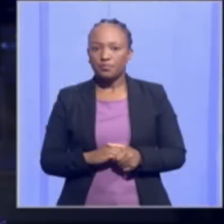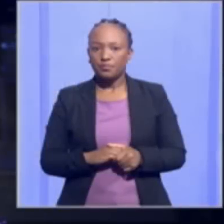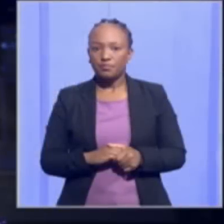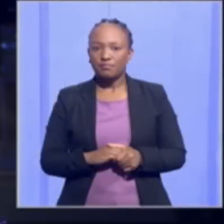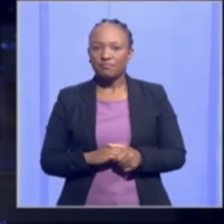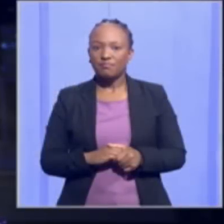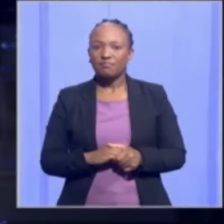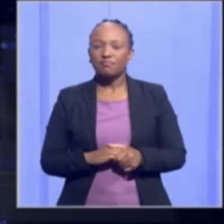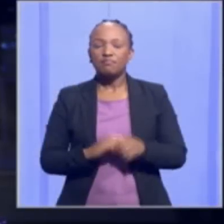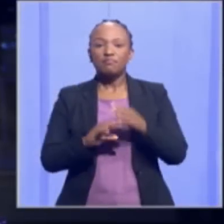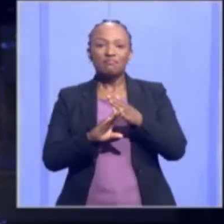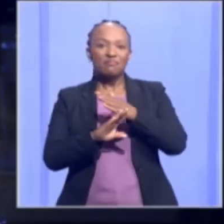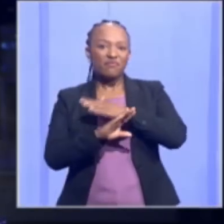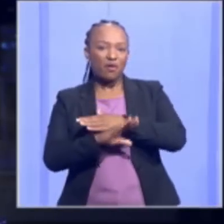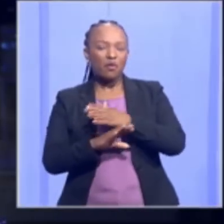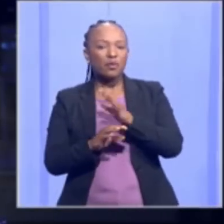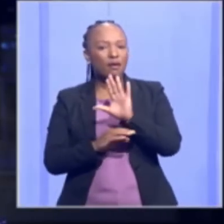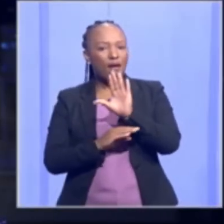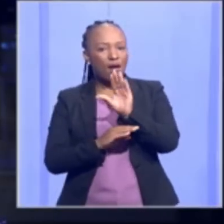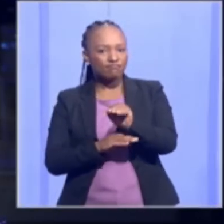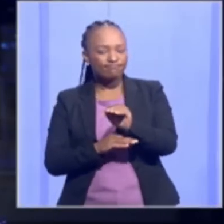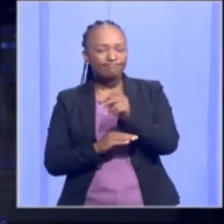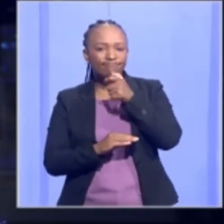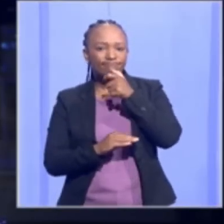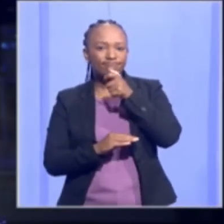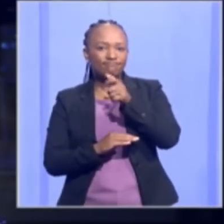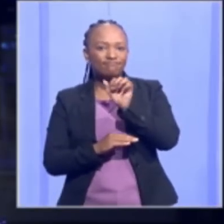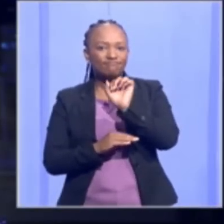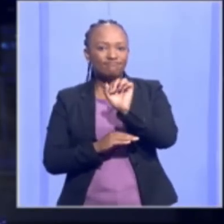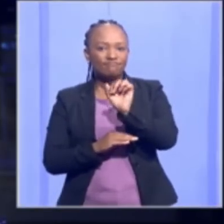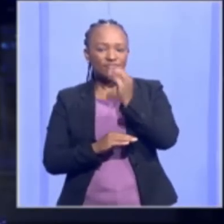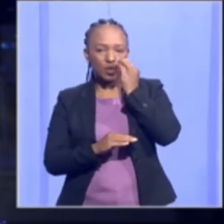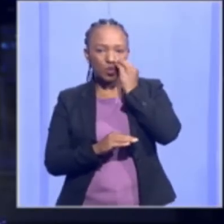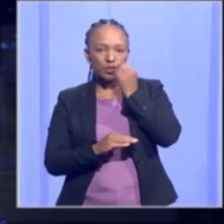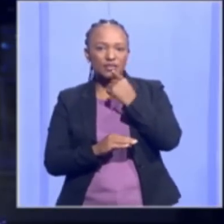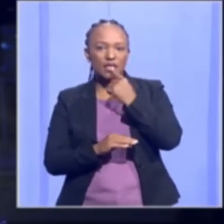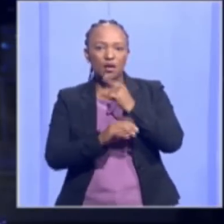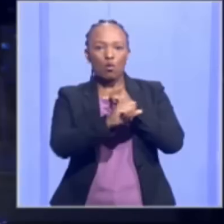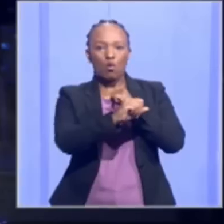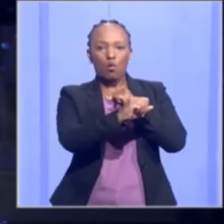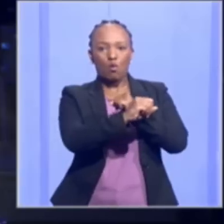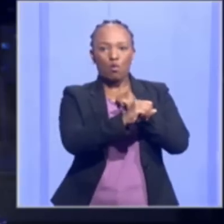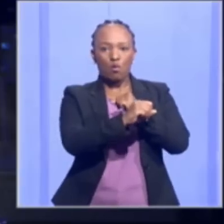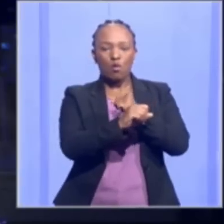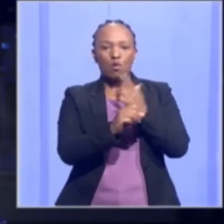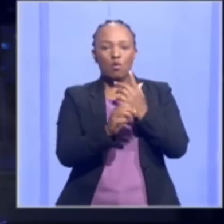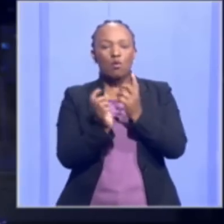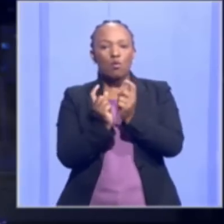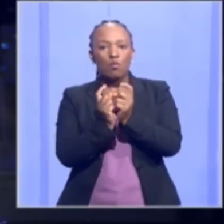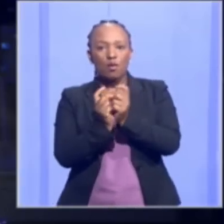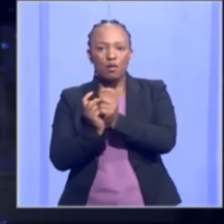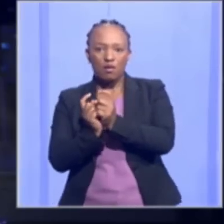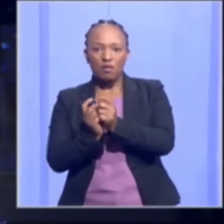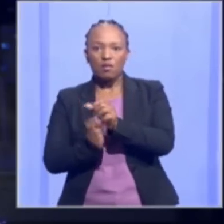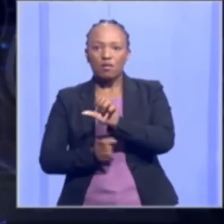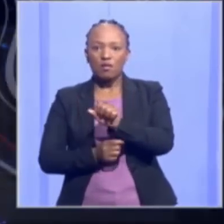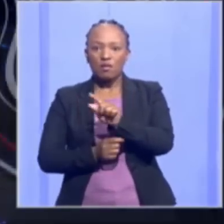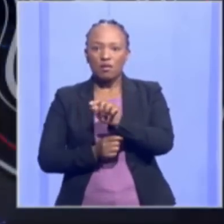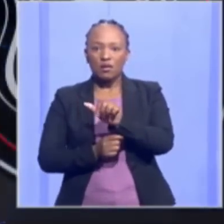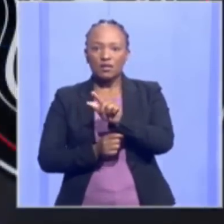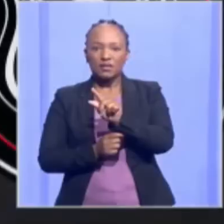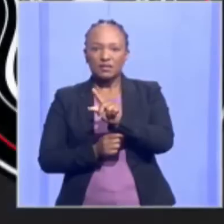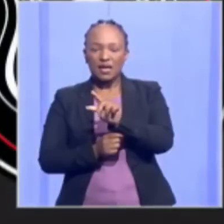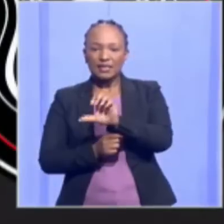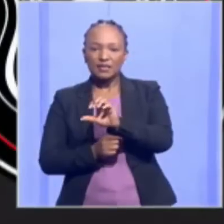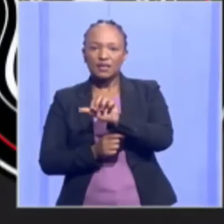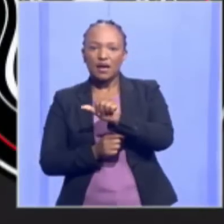Mui pejana re kupile maikutlo a hao mabapi le ditaba tse renga Orlando Pirates e amohela Stade Abidjan ya Ivory